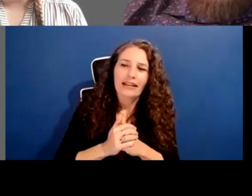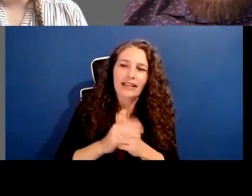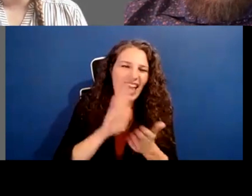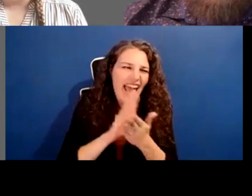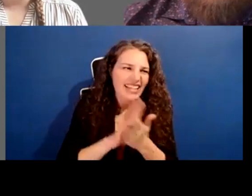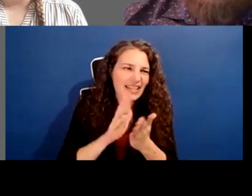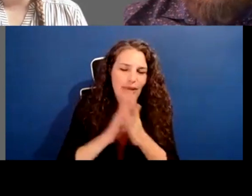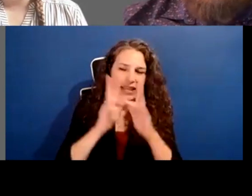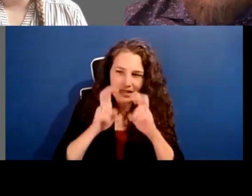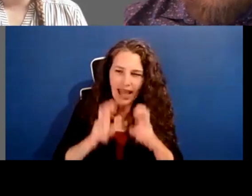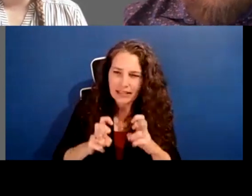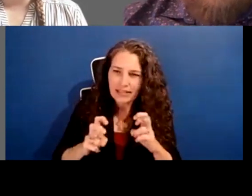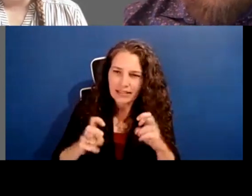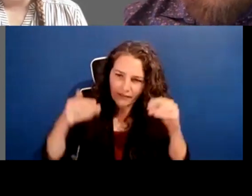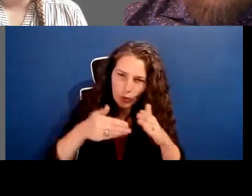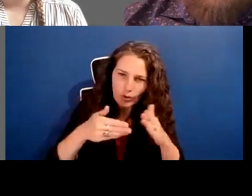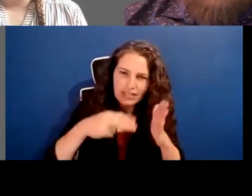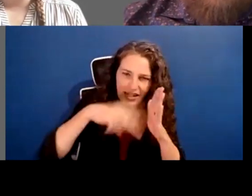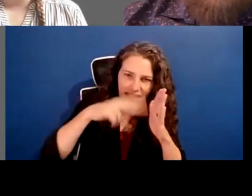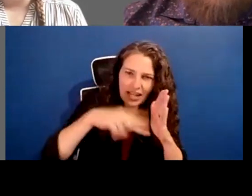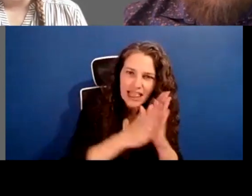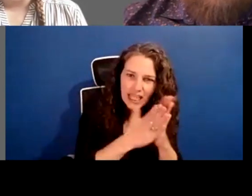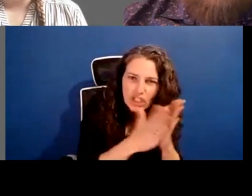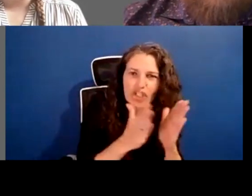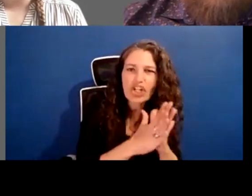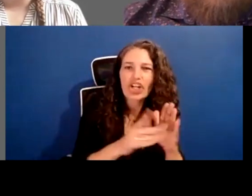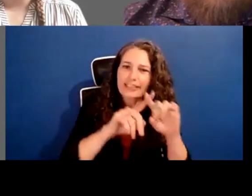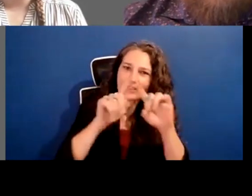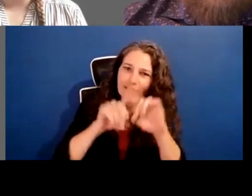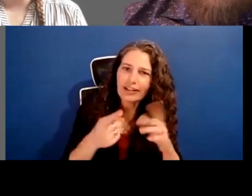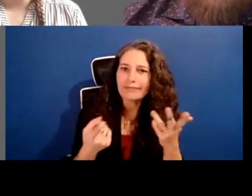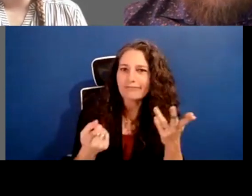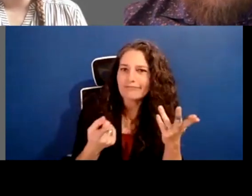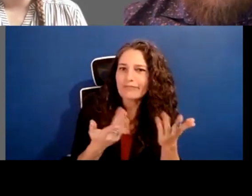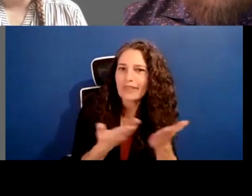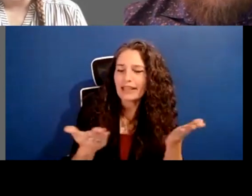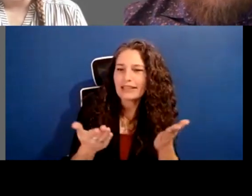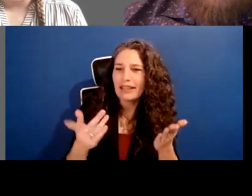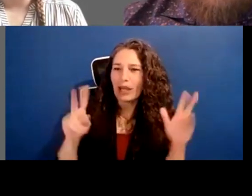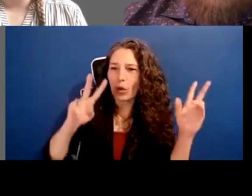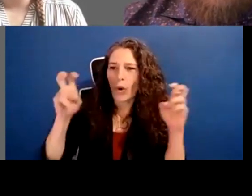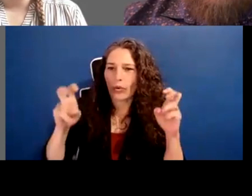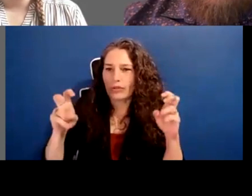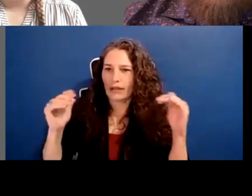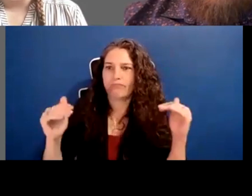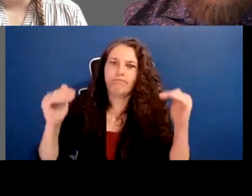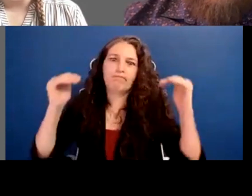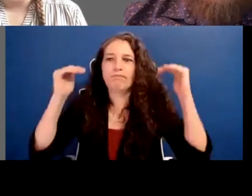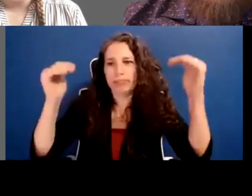But they have a lot of fun with it, and it's hilarious. Whenever they quote like a crusty old scholar, like